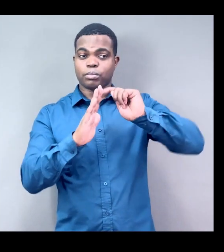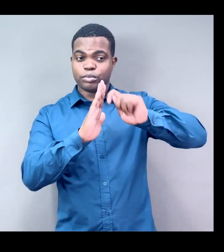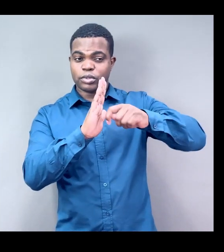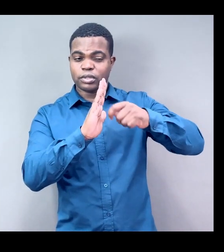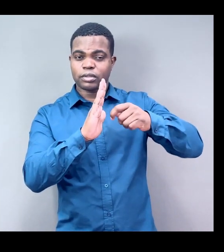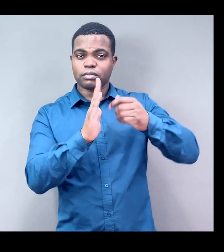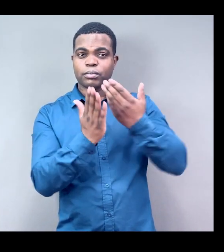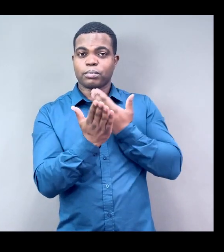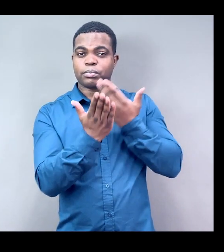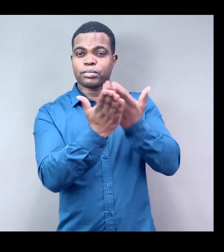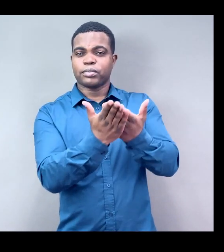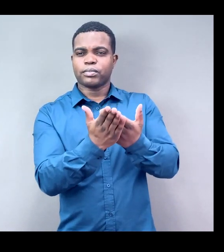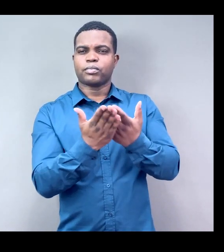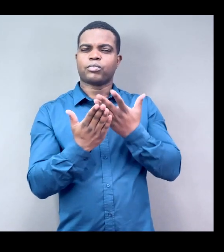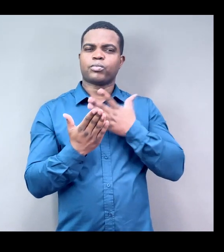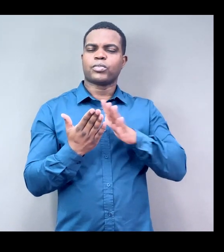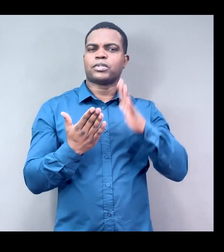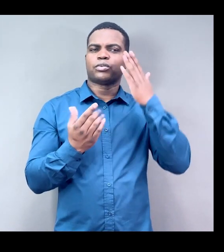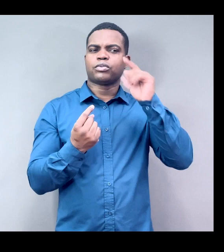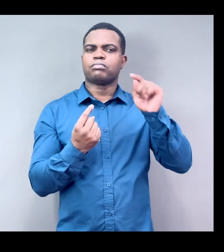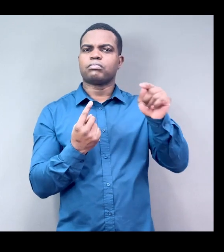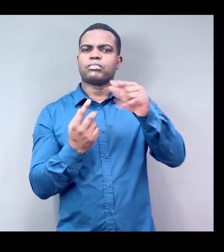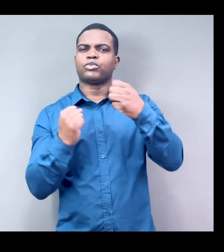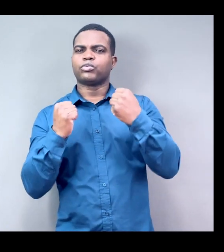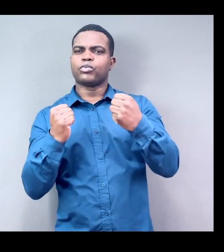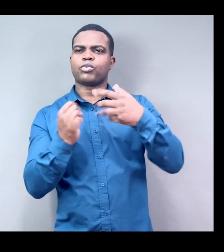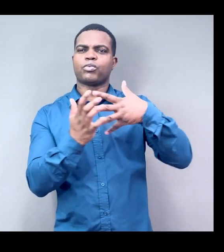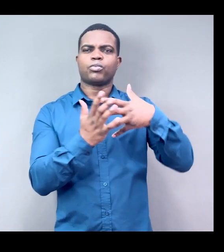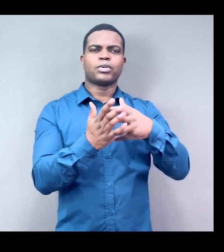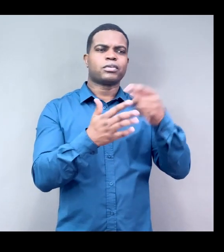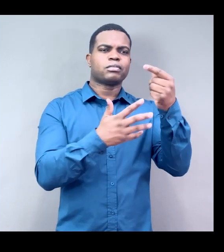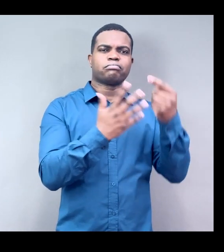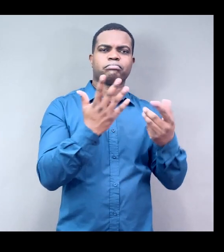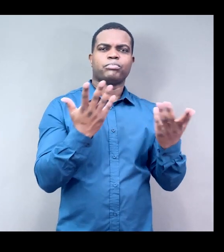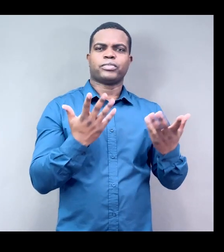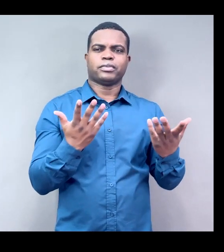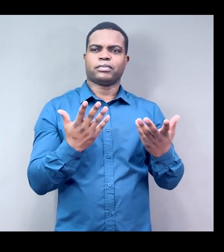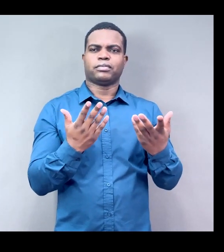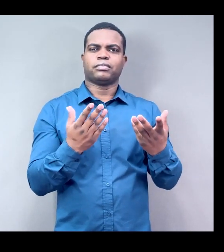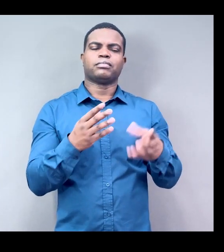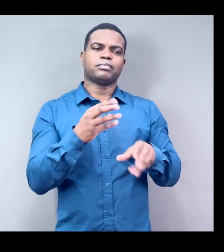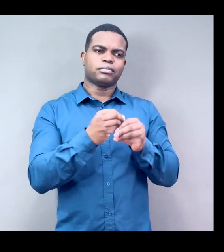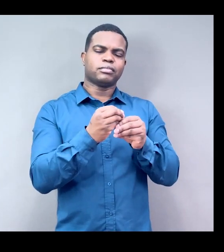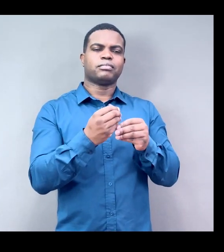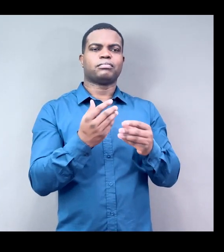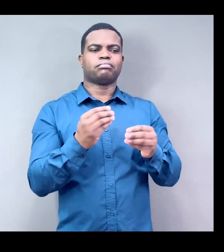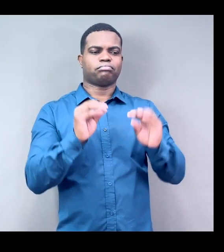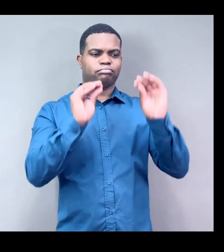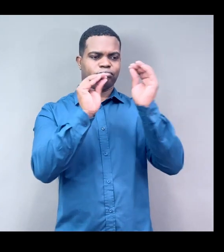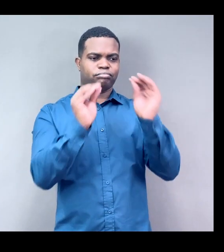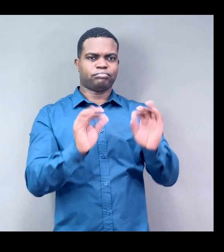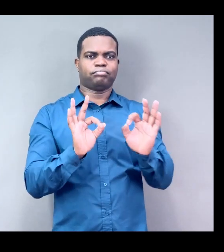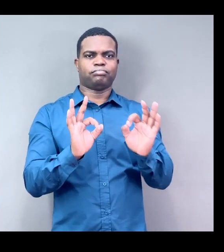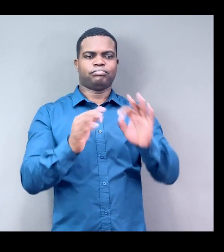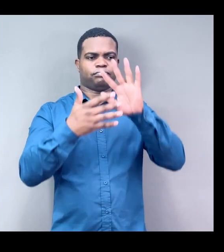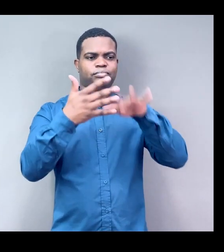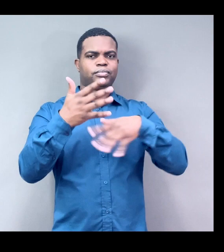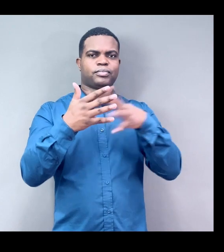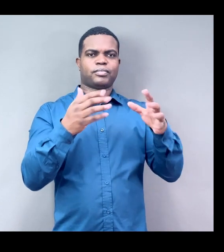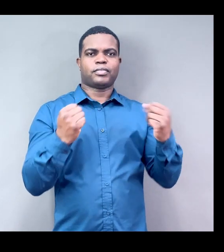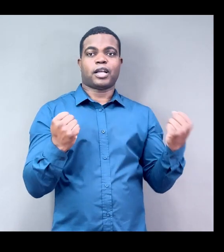on the initiative you are proposing. Now, when you are designing your community